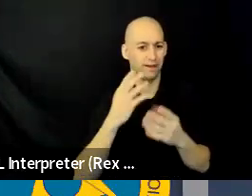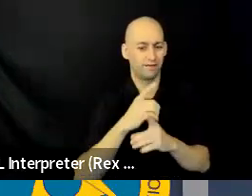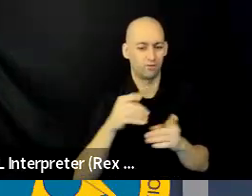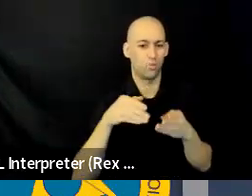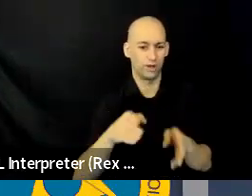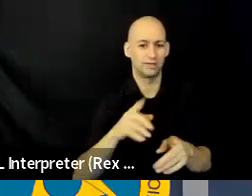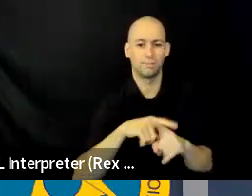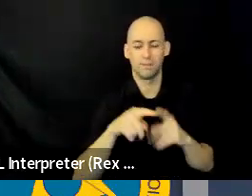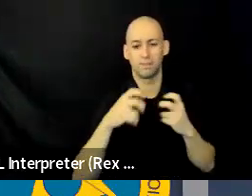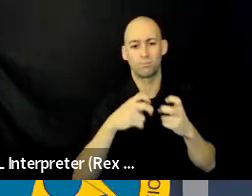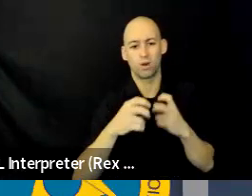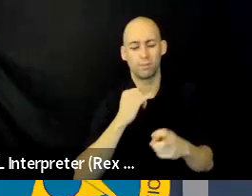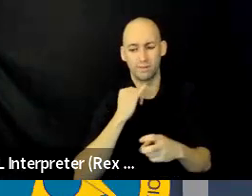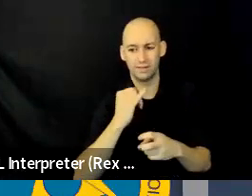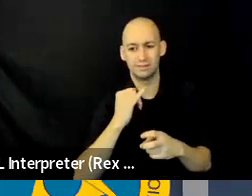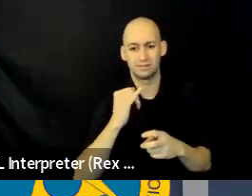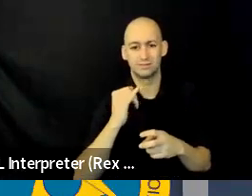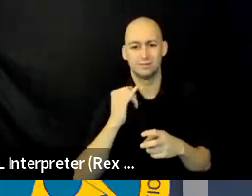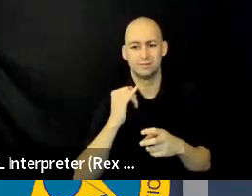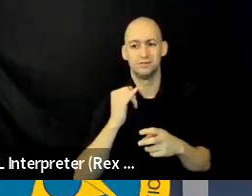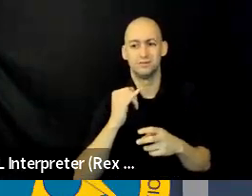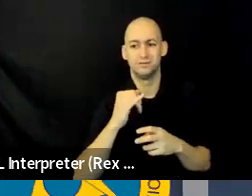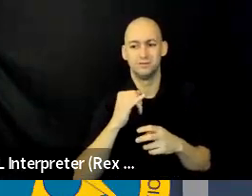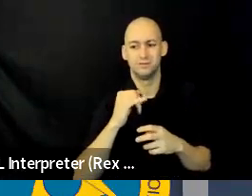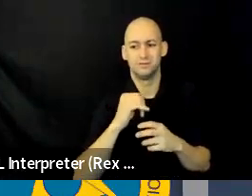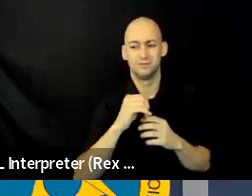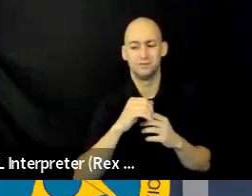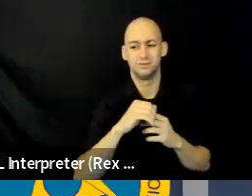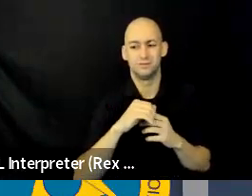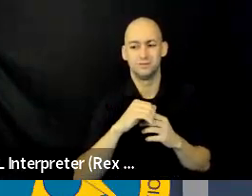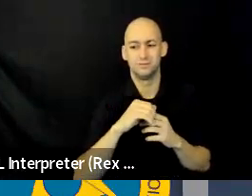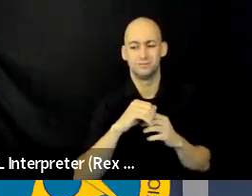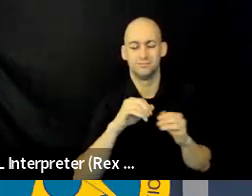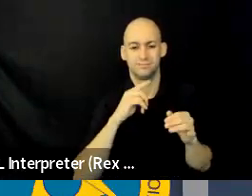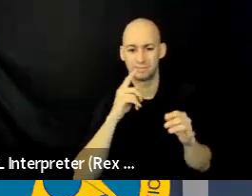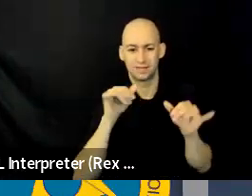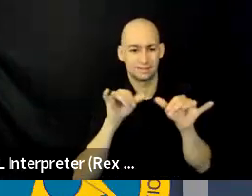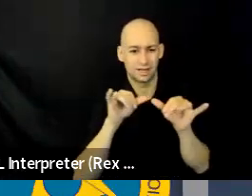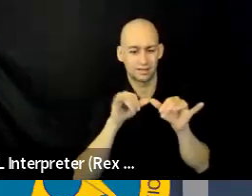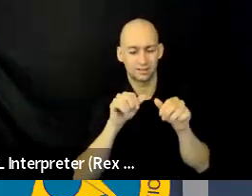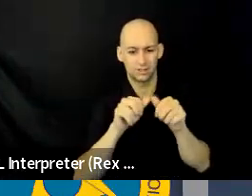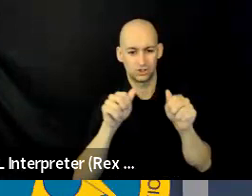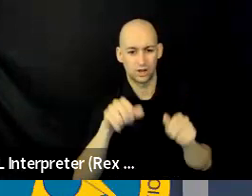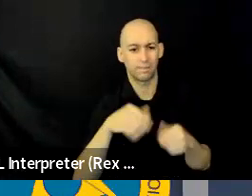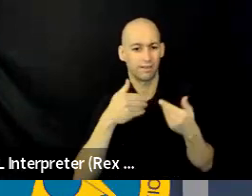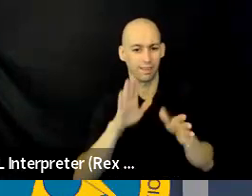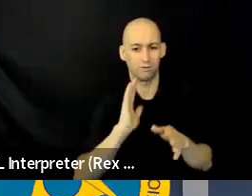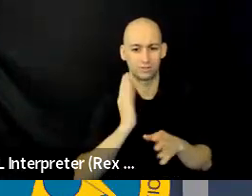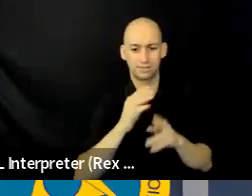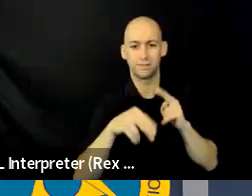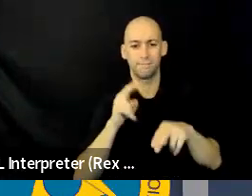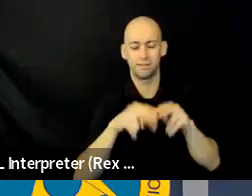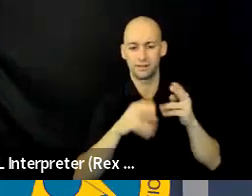that we own at this location is not of the size and shape that it would allow us to build an interchange to